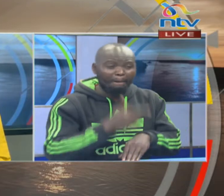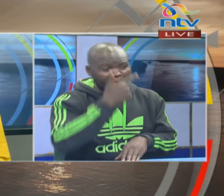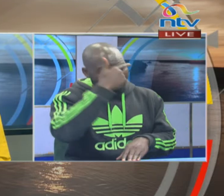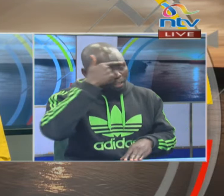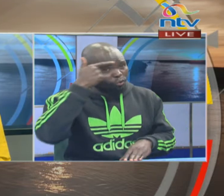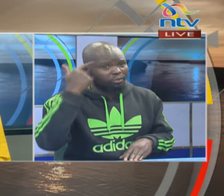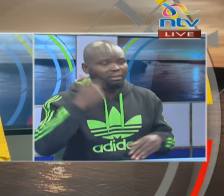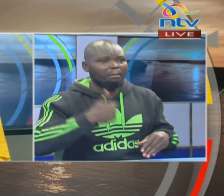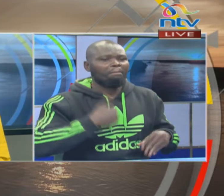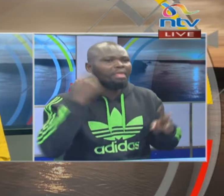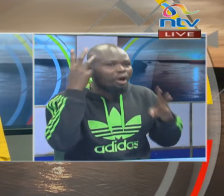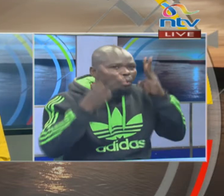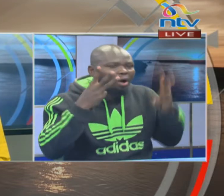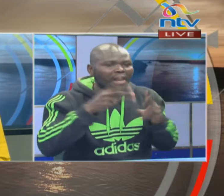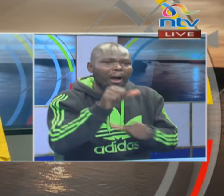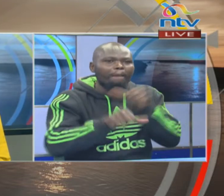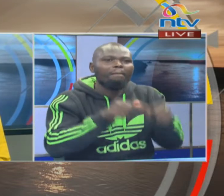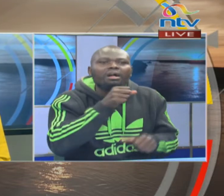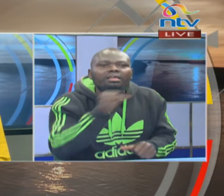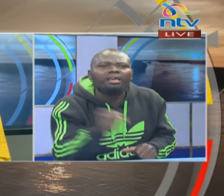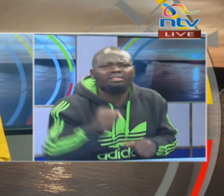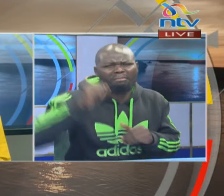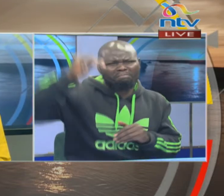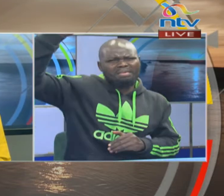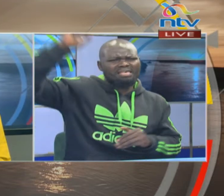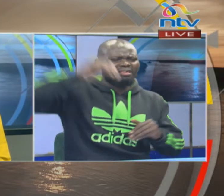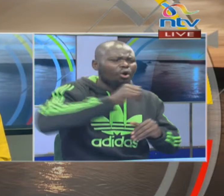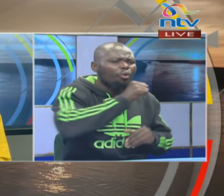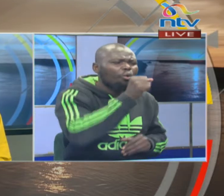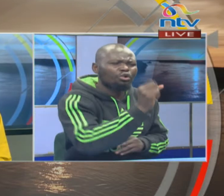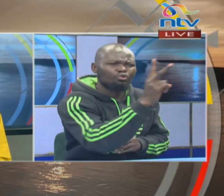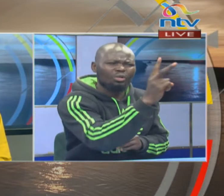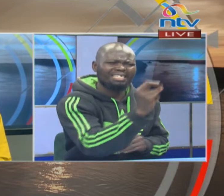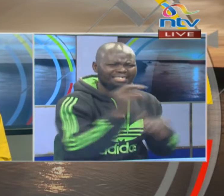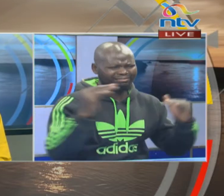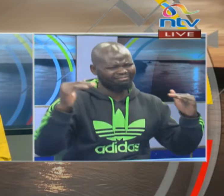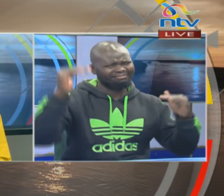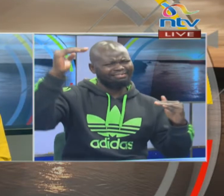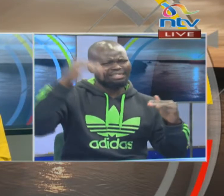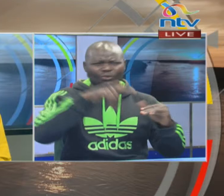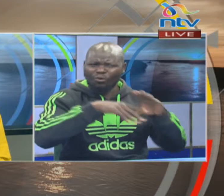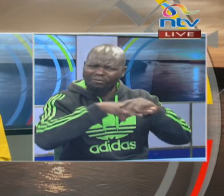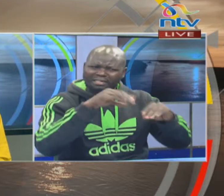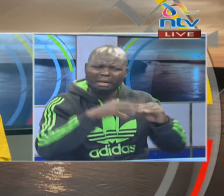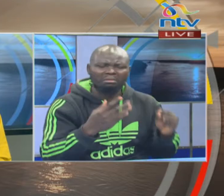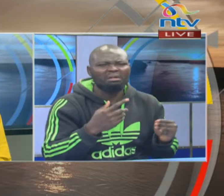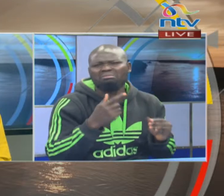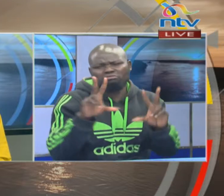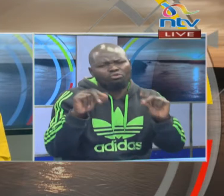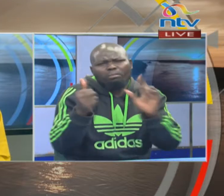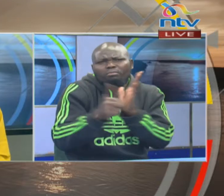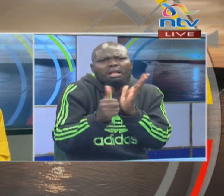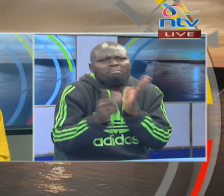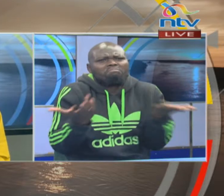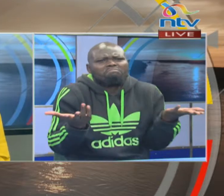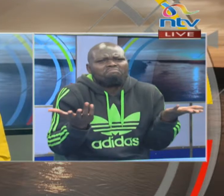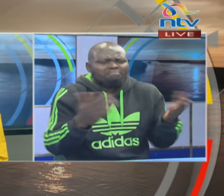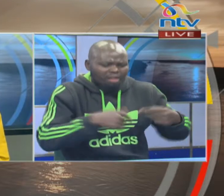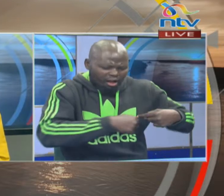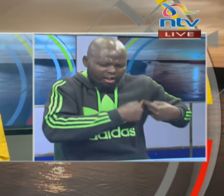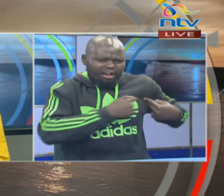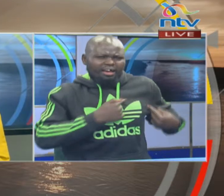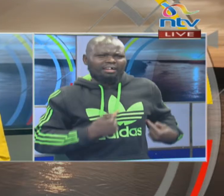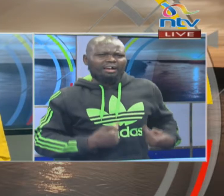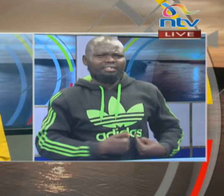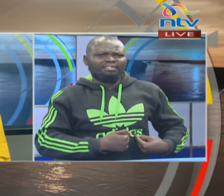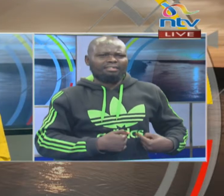parents that Elvis is good and I'm ready to be married about her. And he is older than me because, you know,